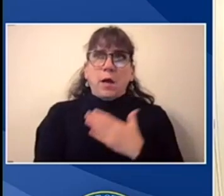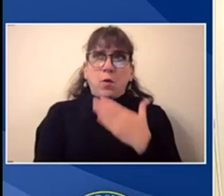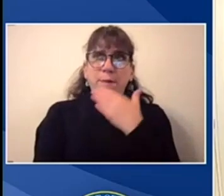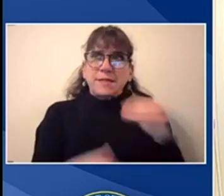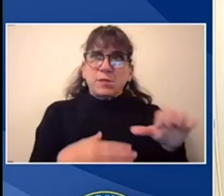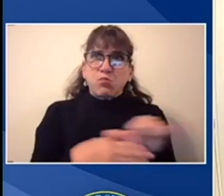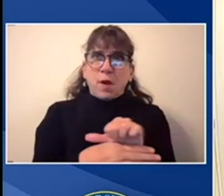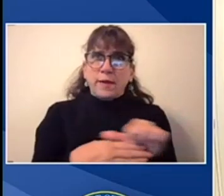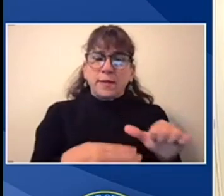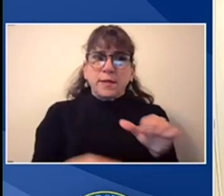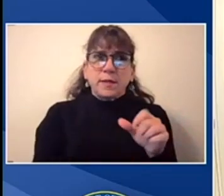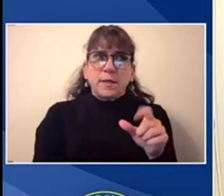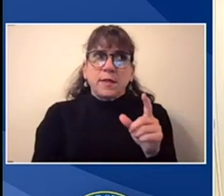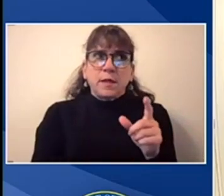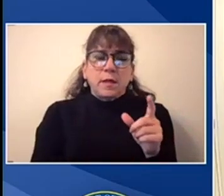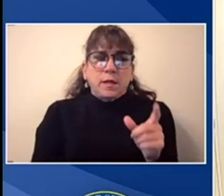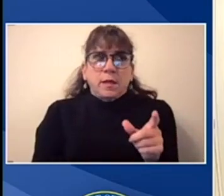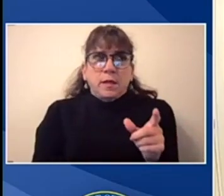to